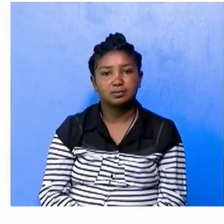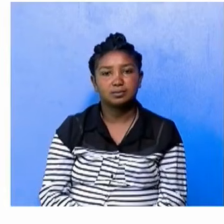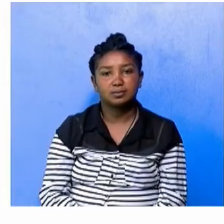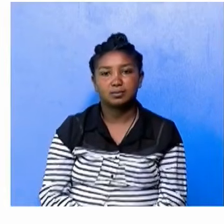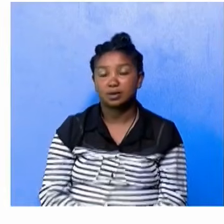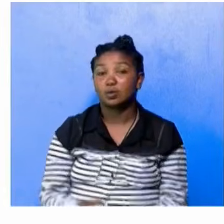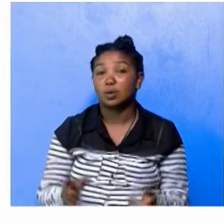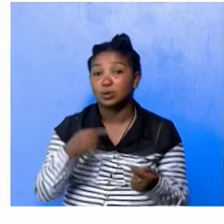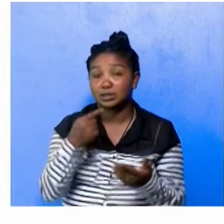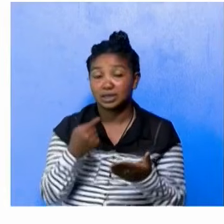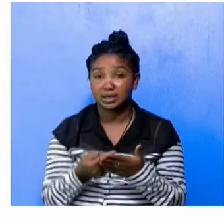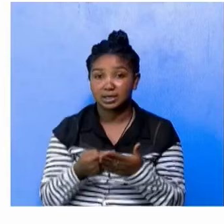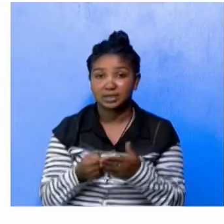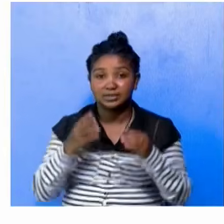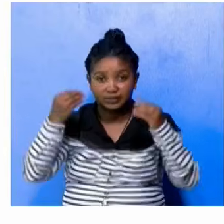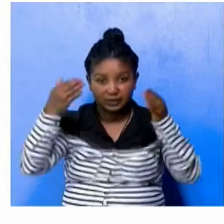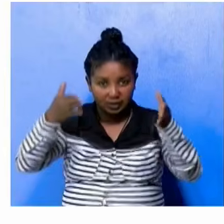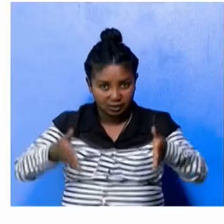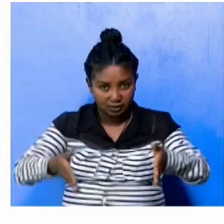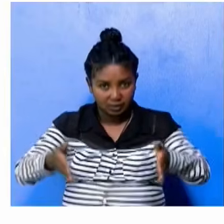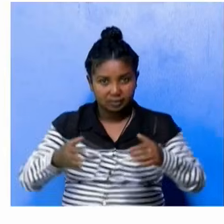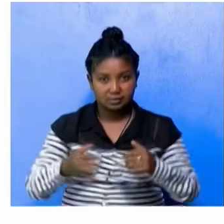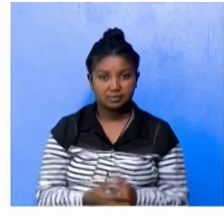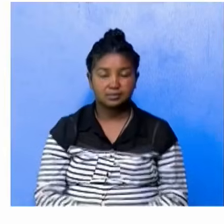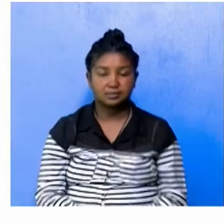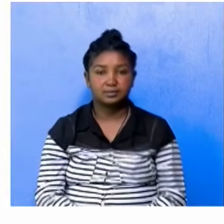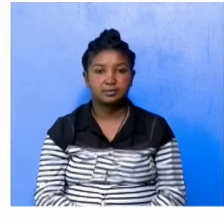When we say here teachers,